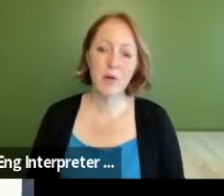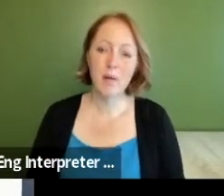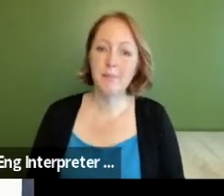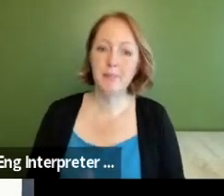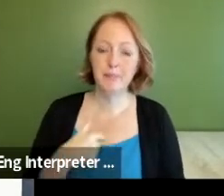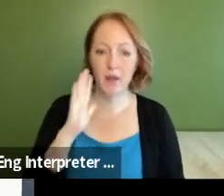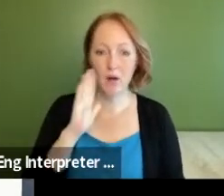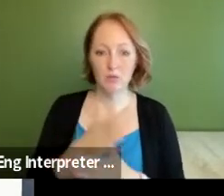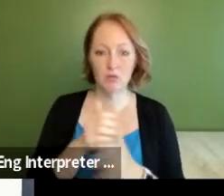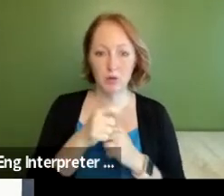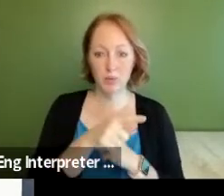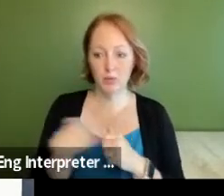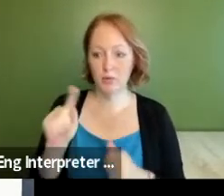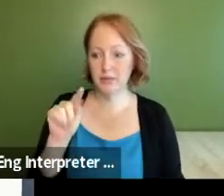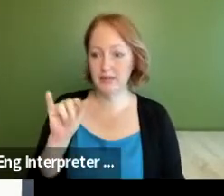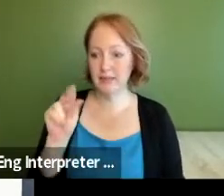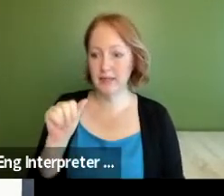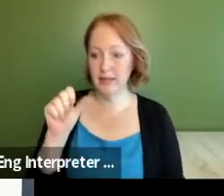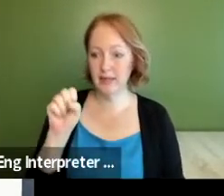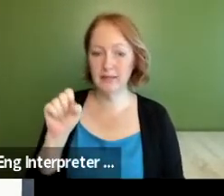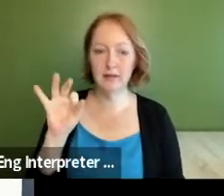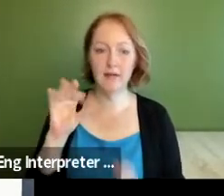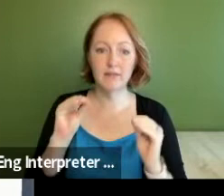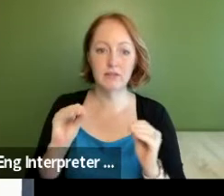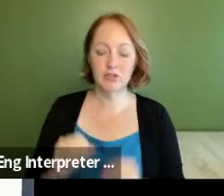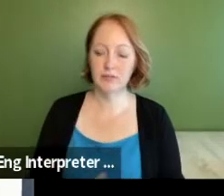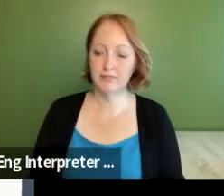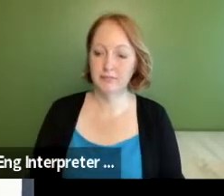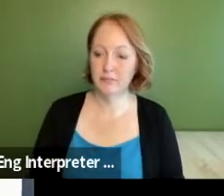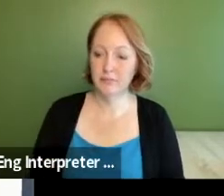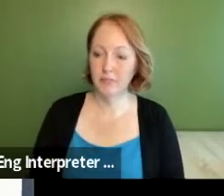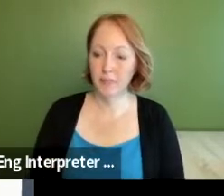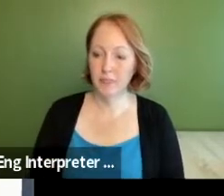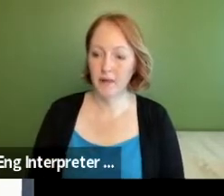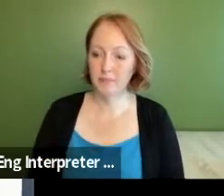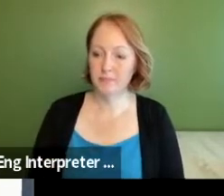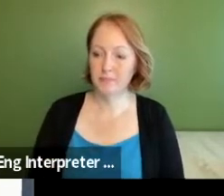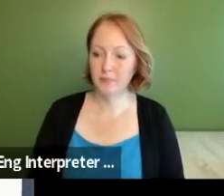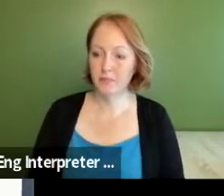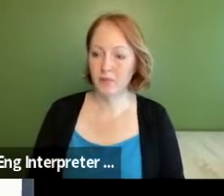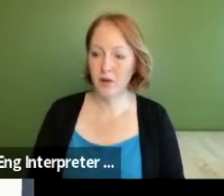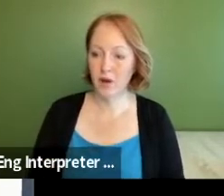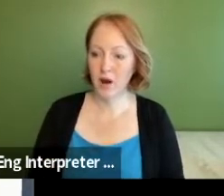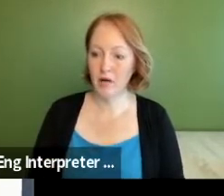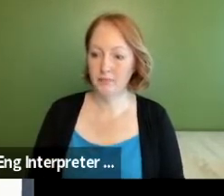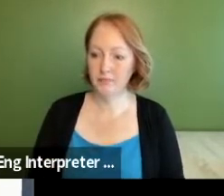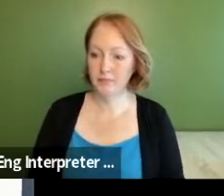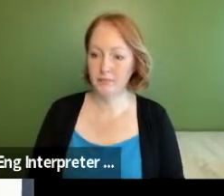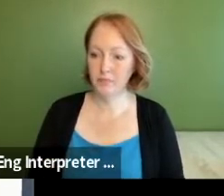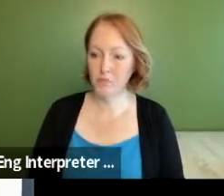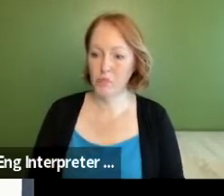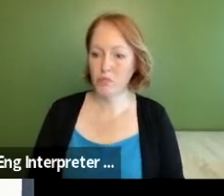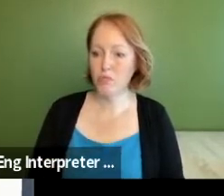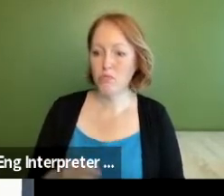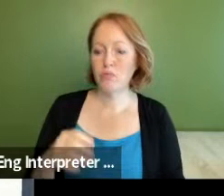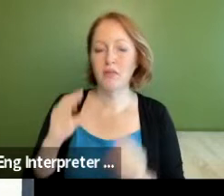share with you Tina's case of teaching now. And Tina was teaching a lesson that she